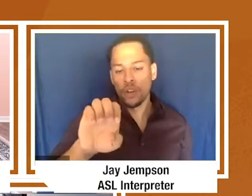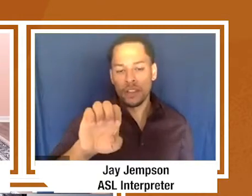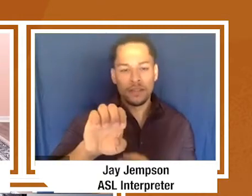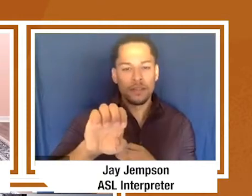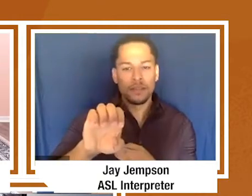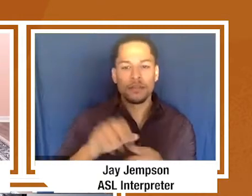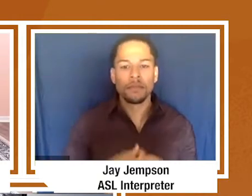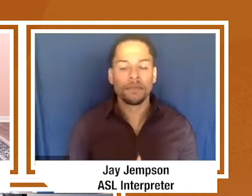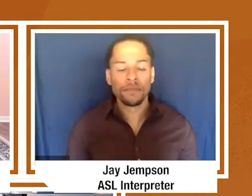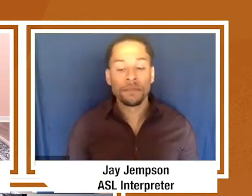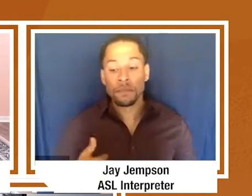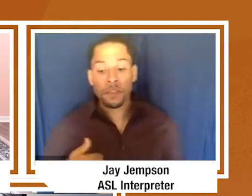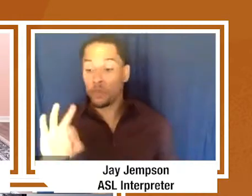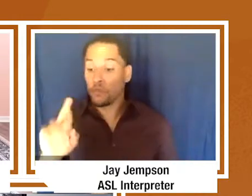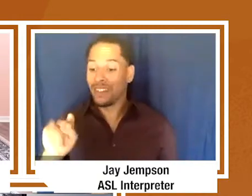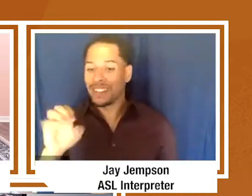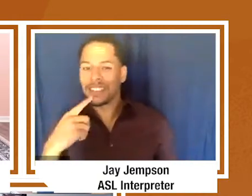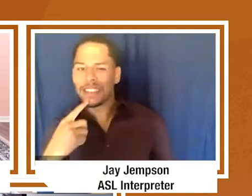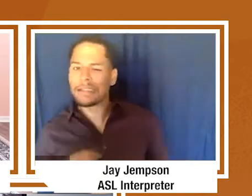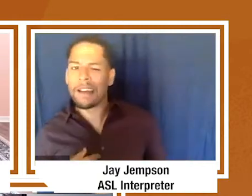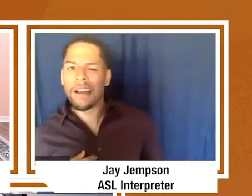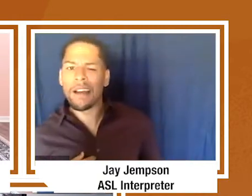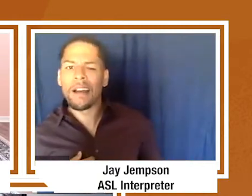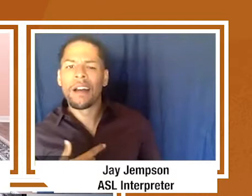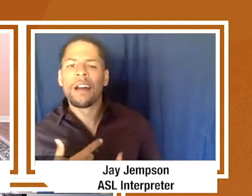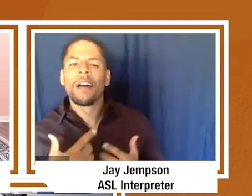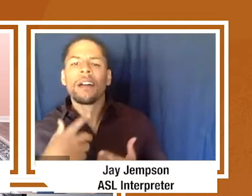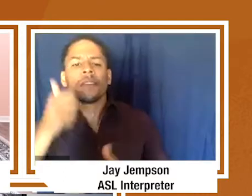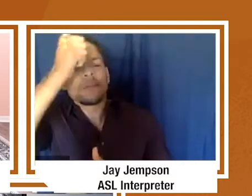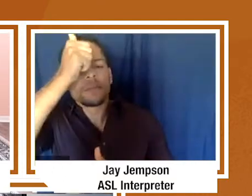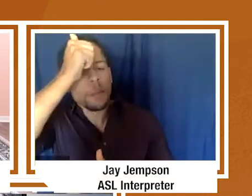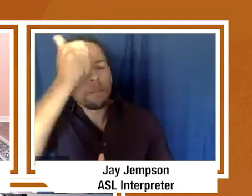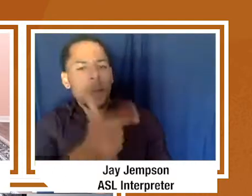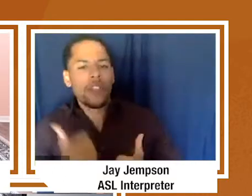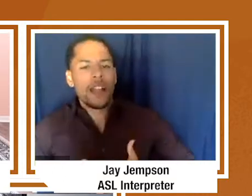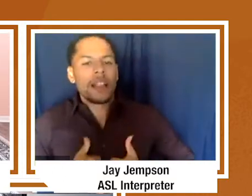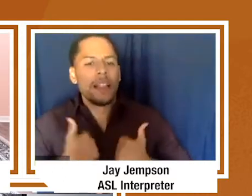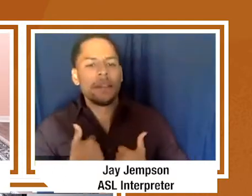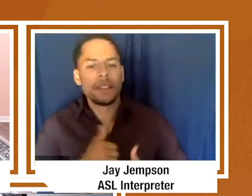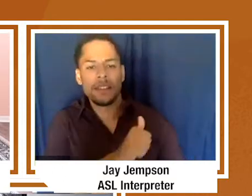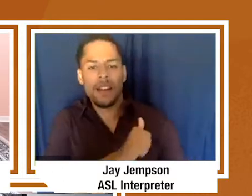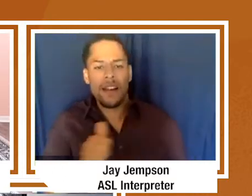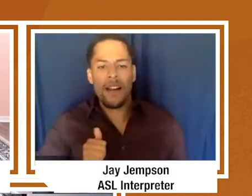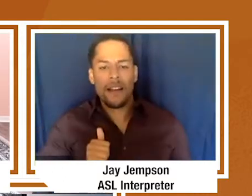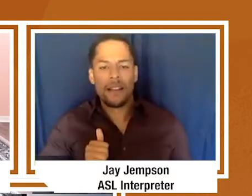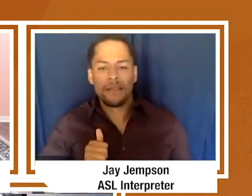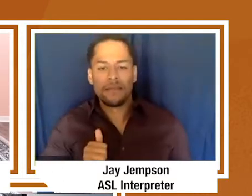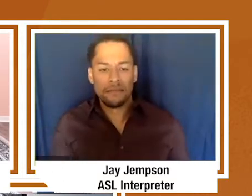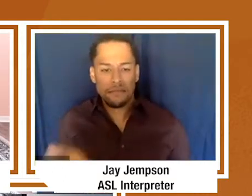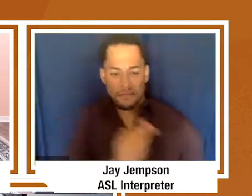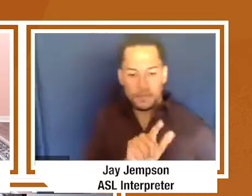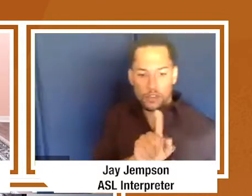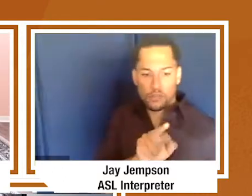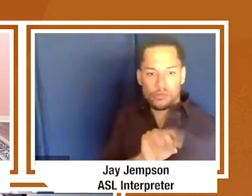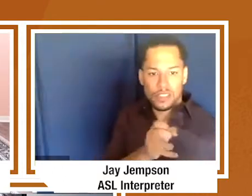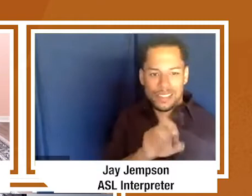I said the brother in Atlanta. Okay. Kristopher? I said the